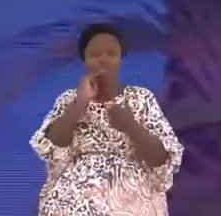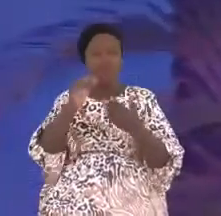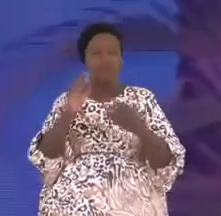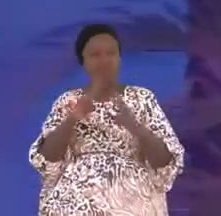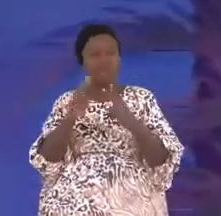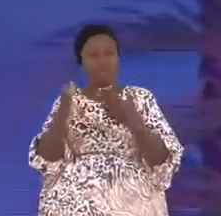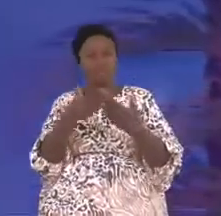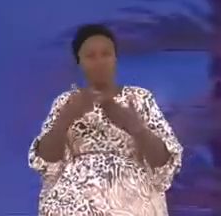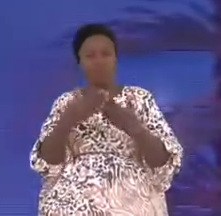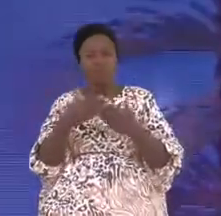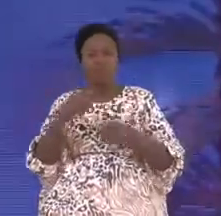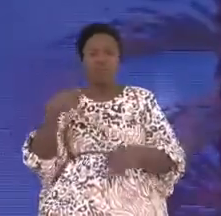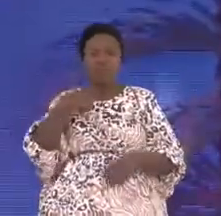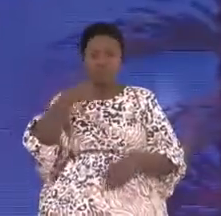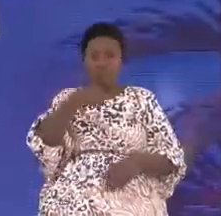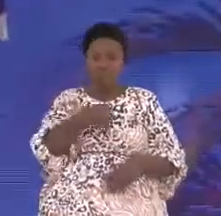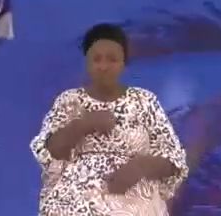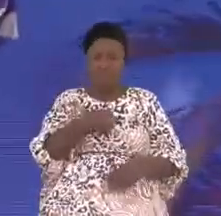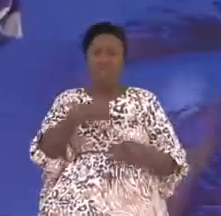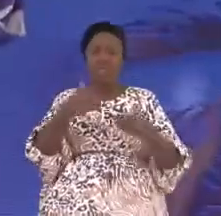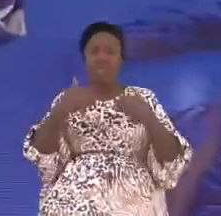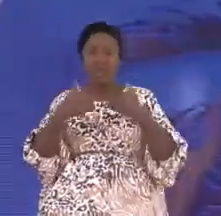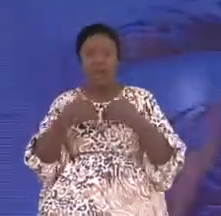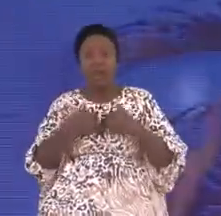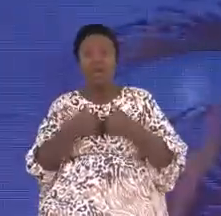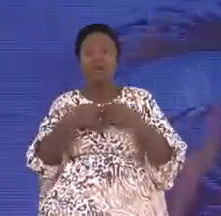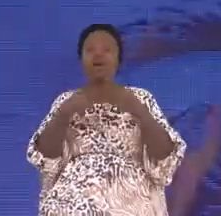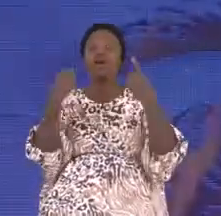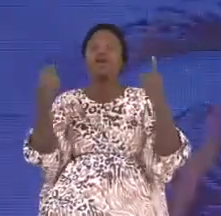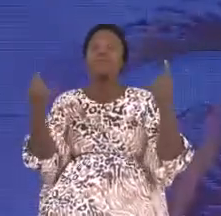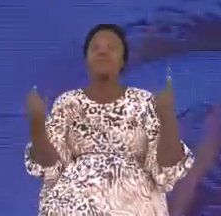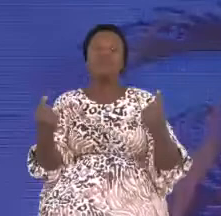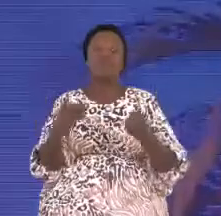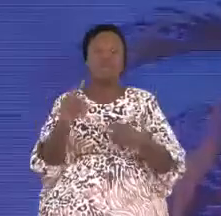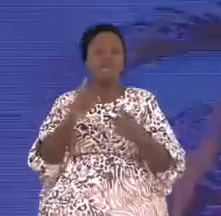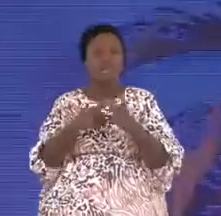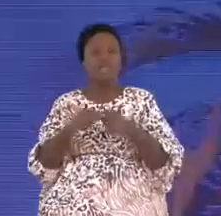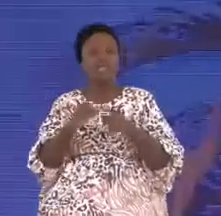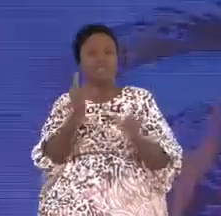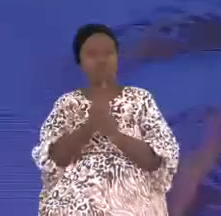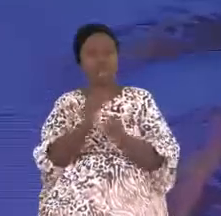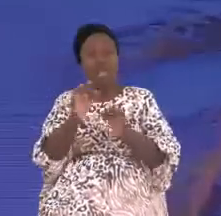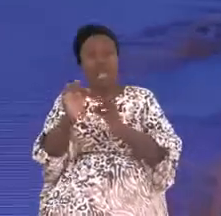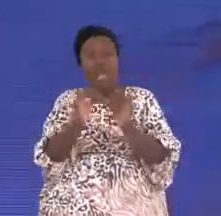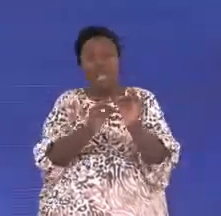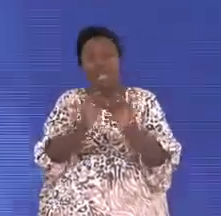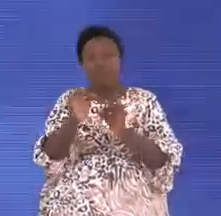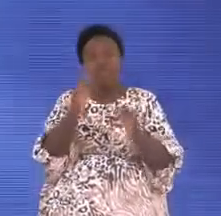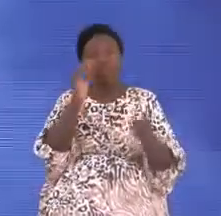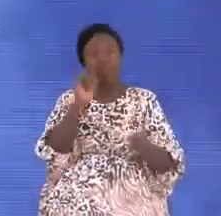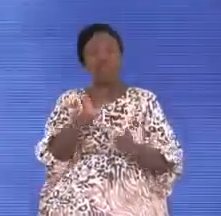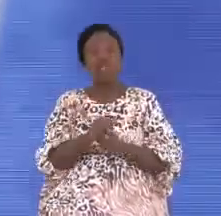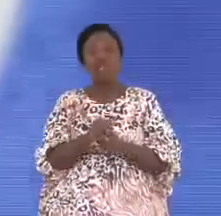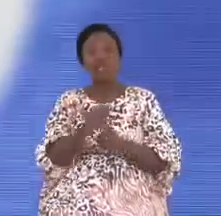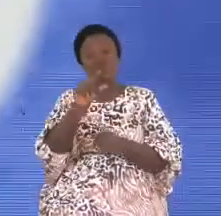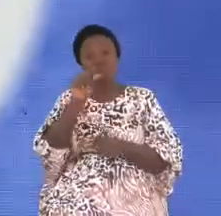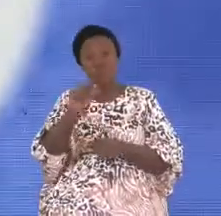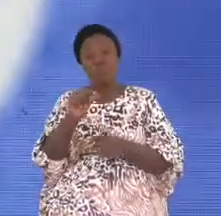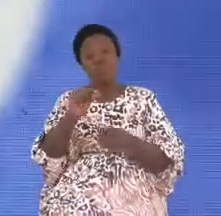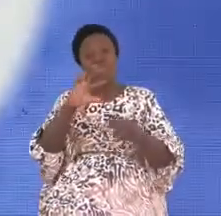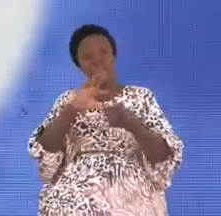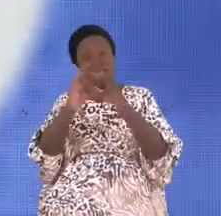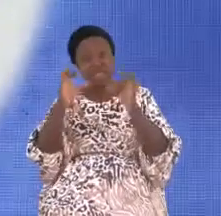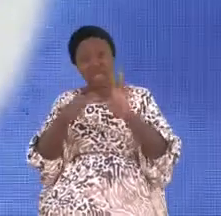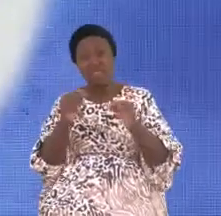seen and then they now explain that literal sentence for we have spoken against the